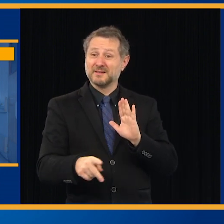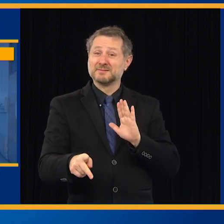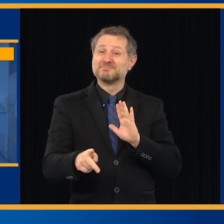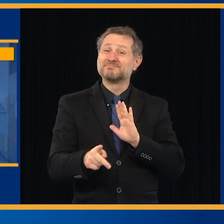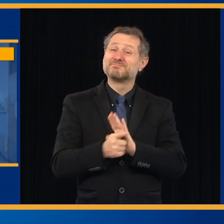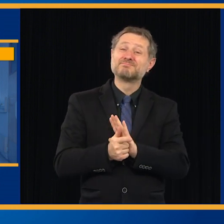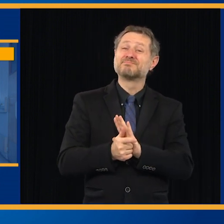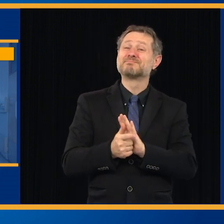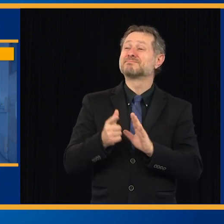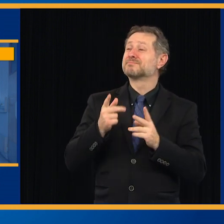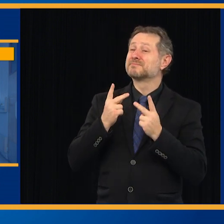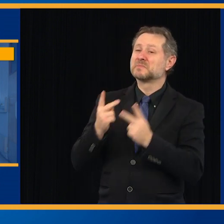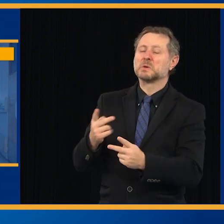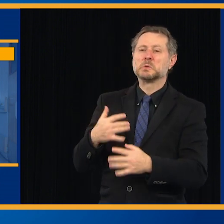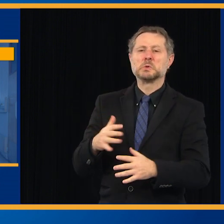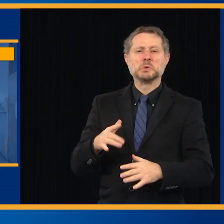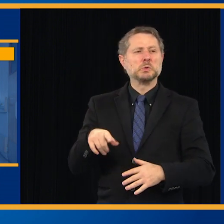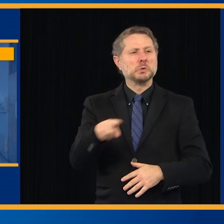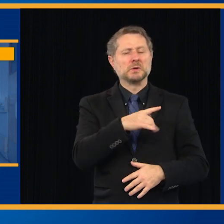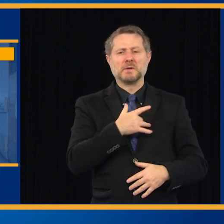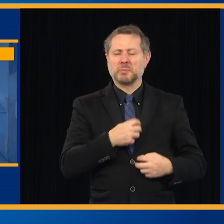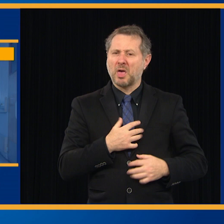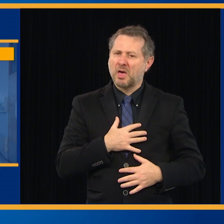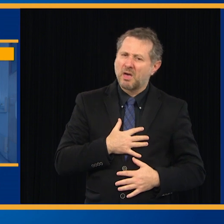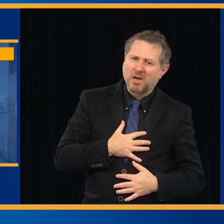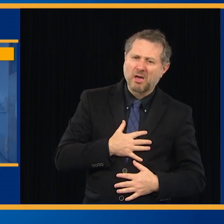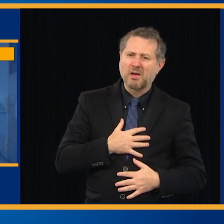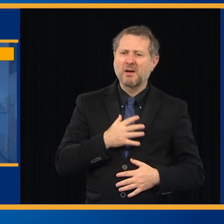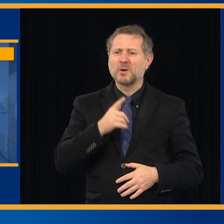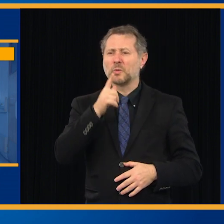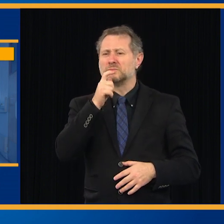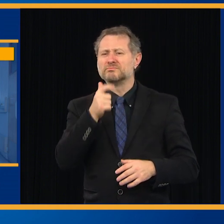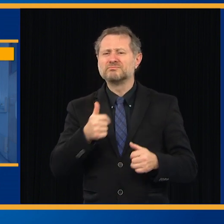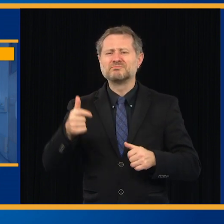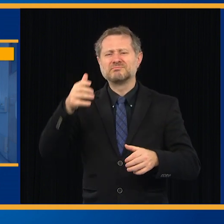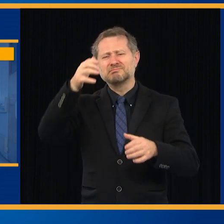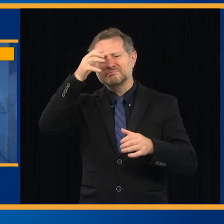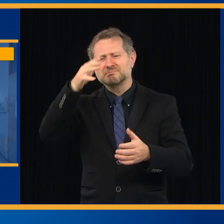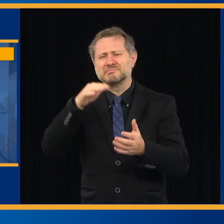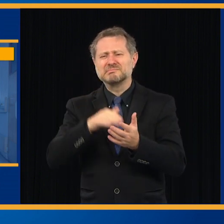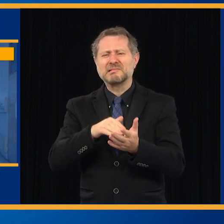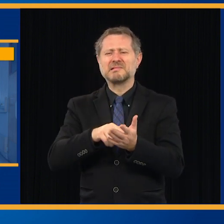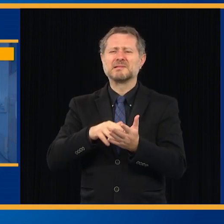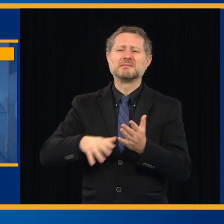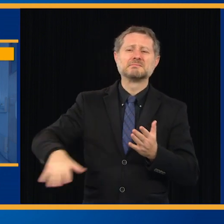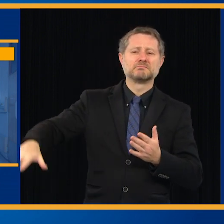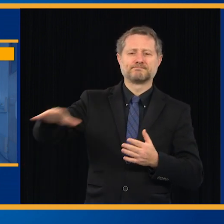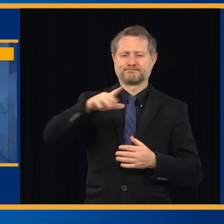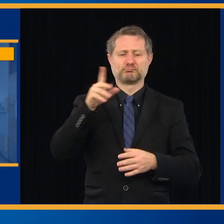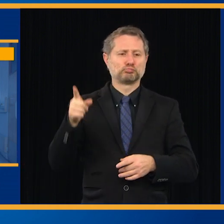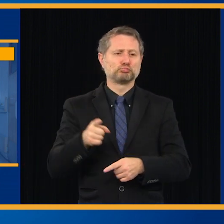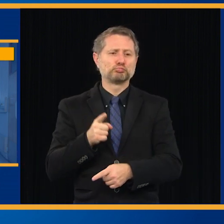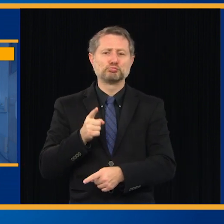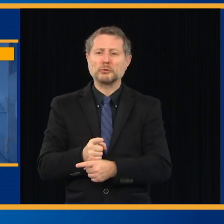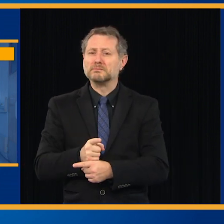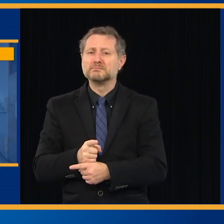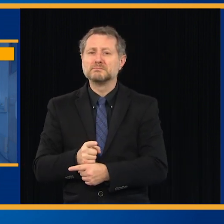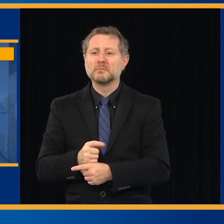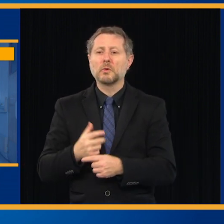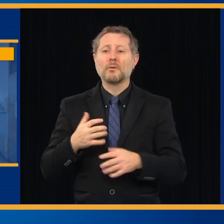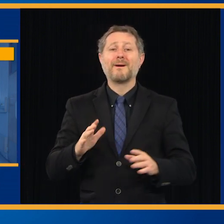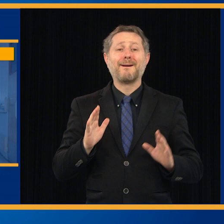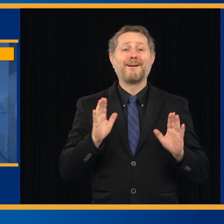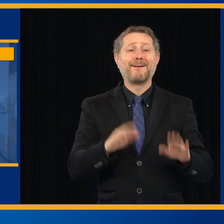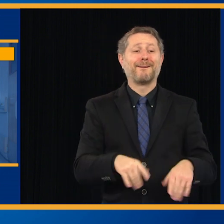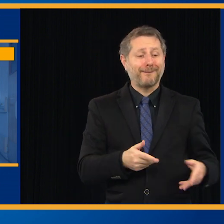But the health officials were right. Yes, you want visitation. No, you don't want to walk a virus into a